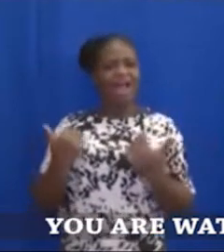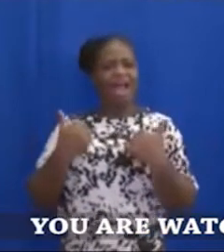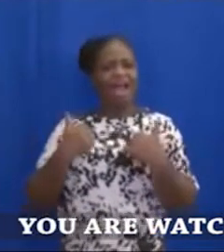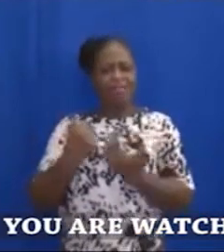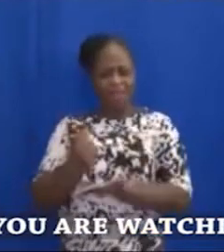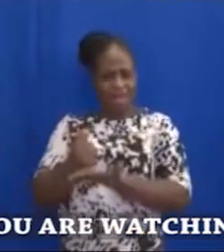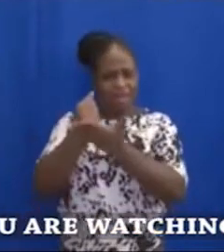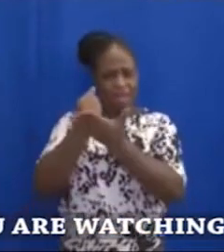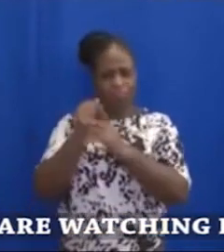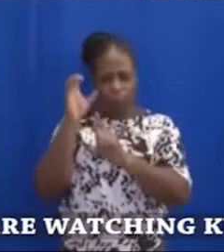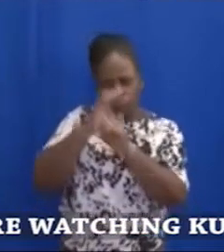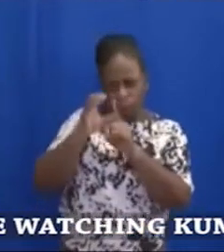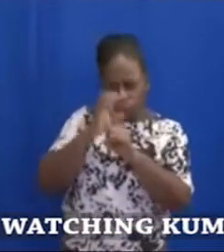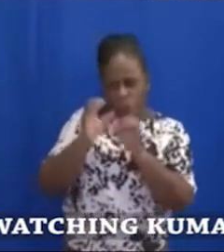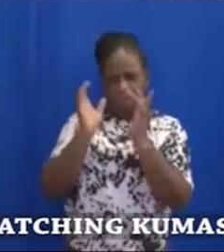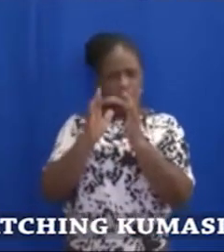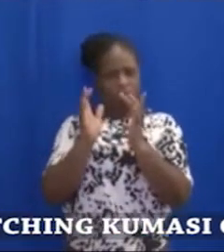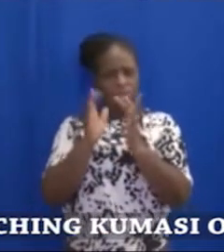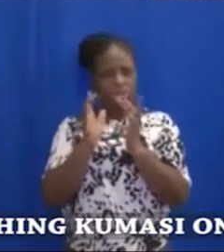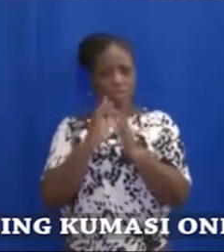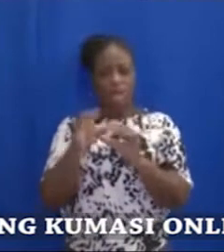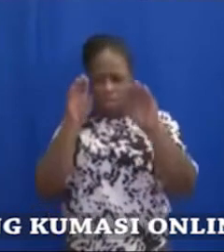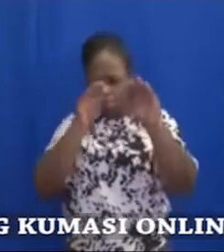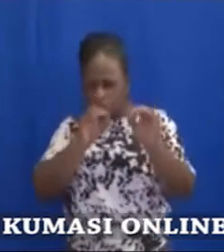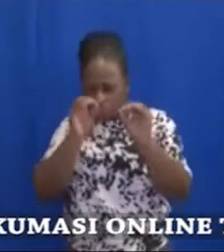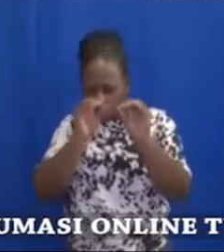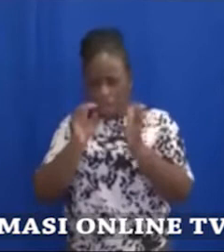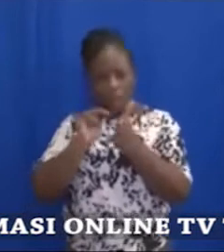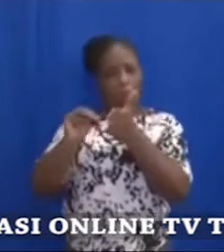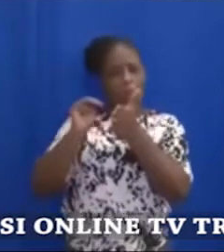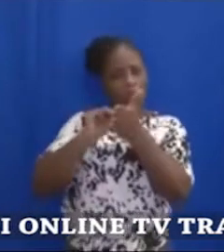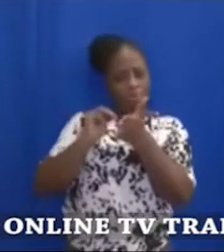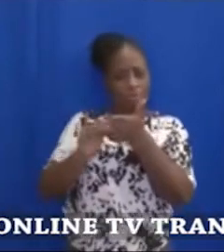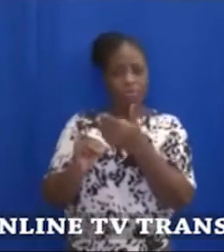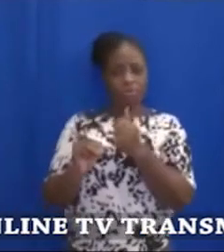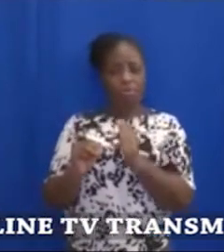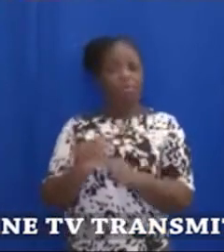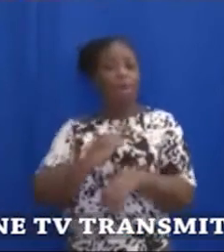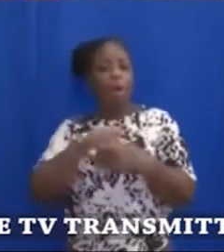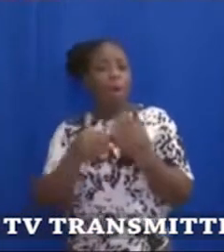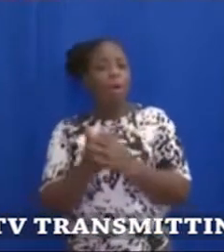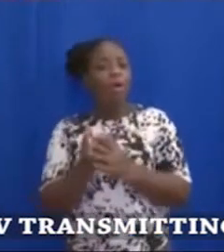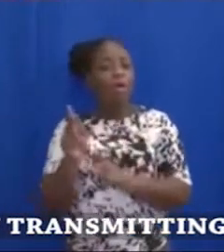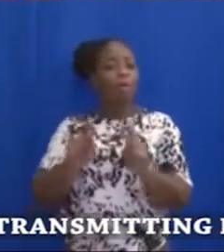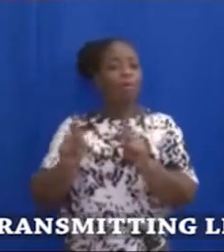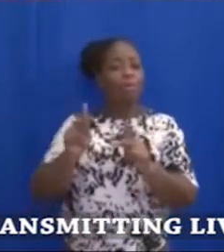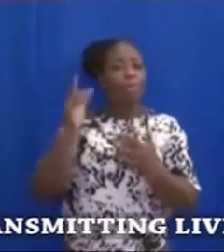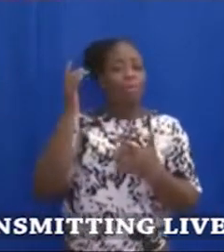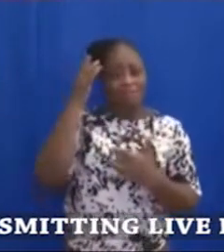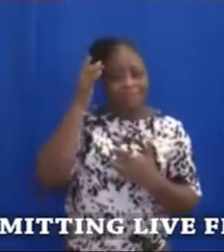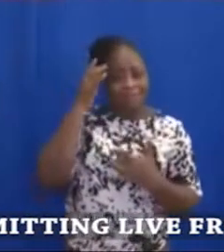tracing and the supervision and monitoring of asymptomatic cases being managed from